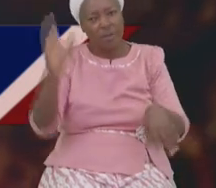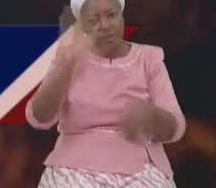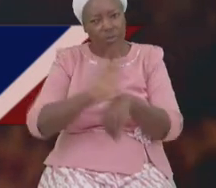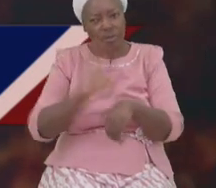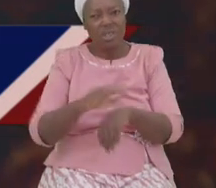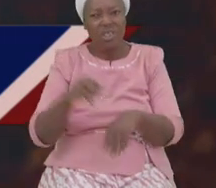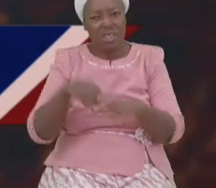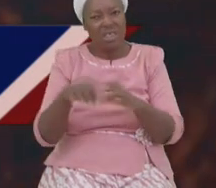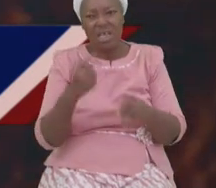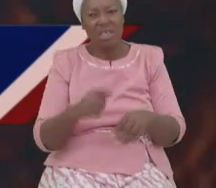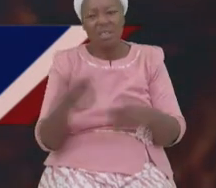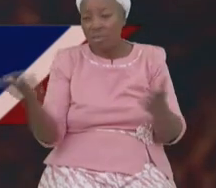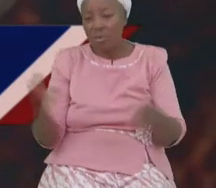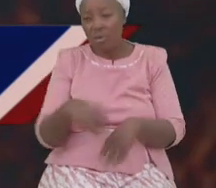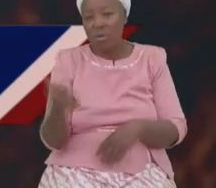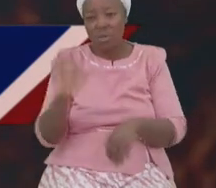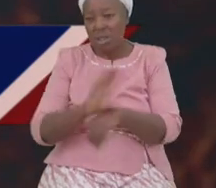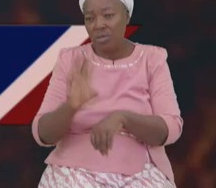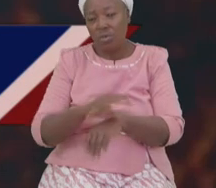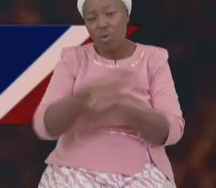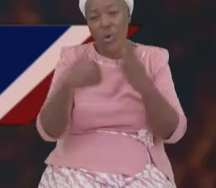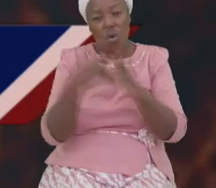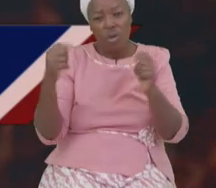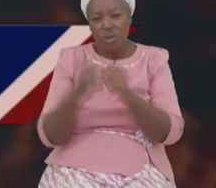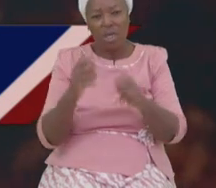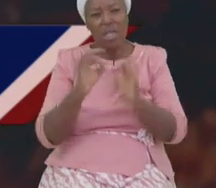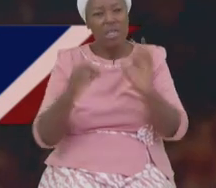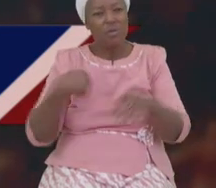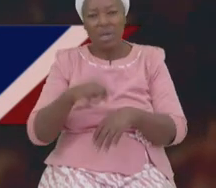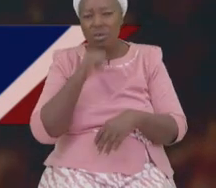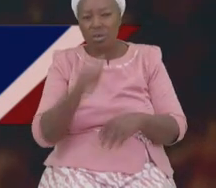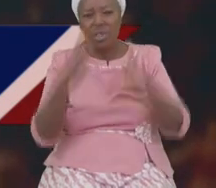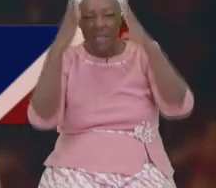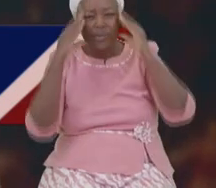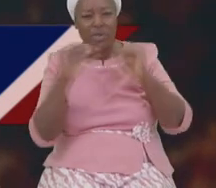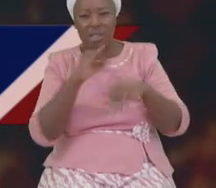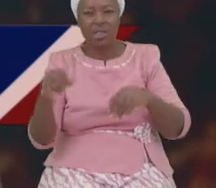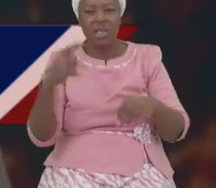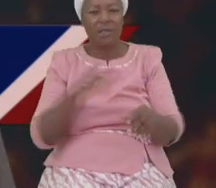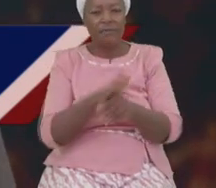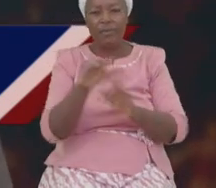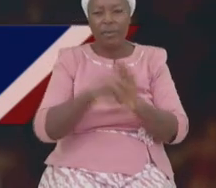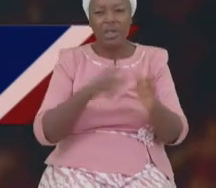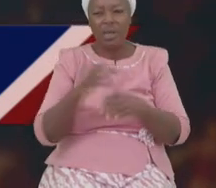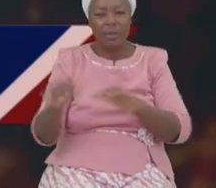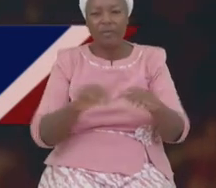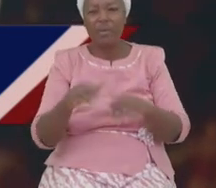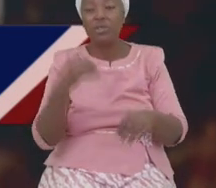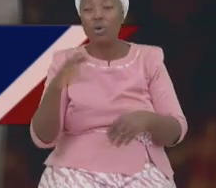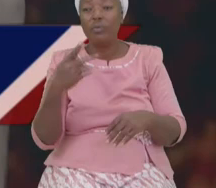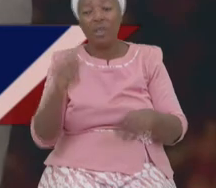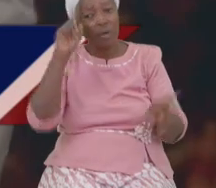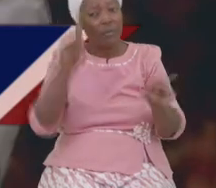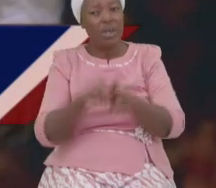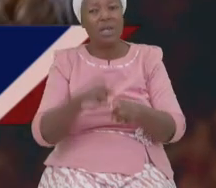any denomination altogether, if we are not experiencing the fulfillment, the performance of the